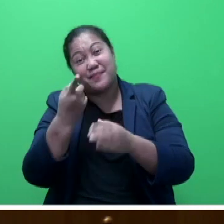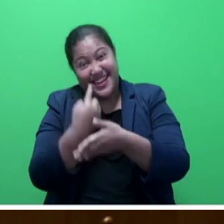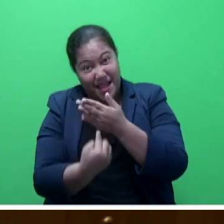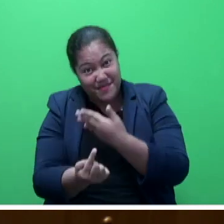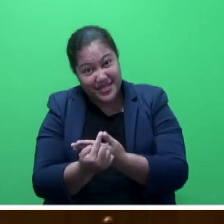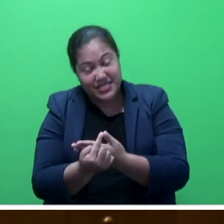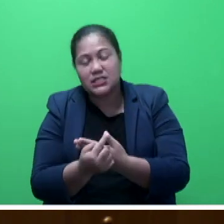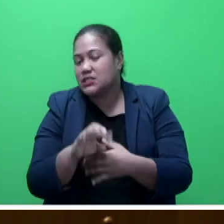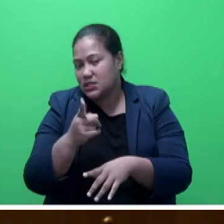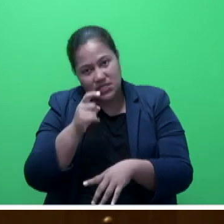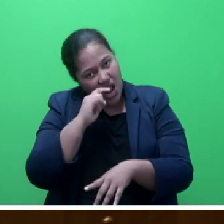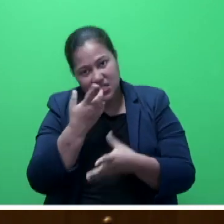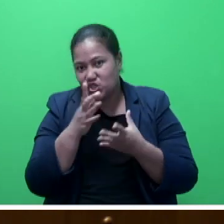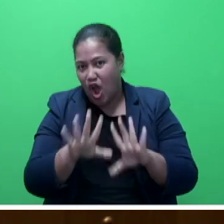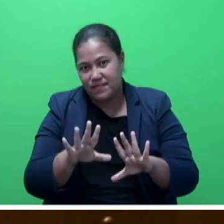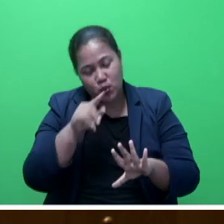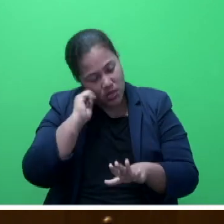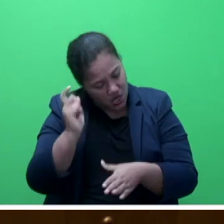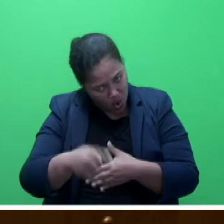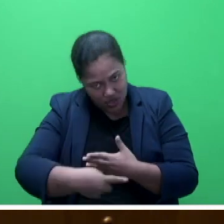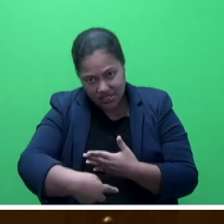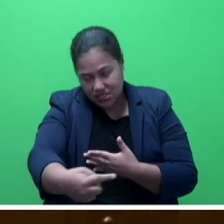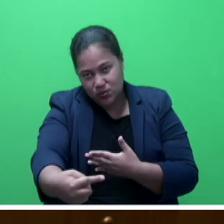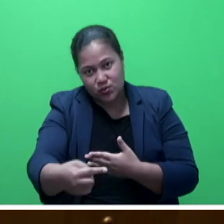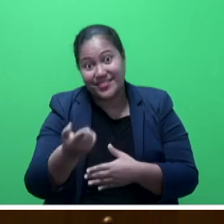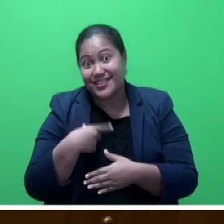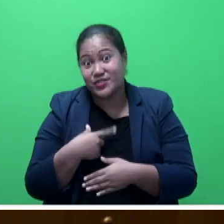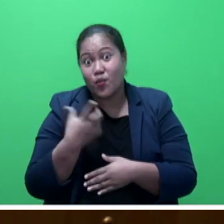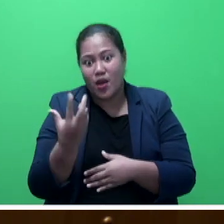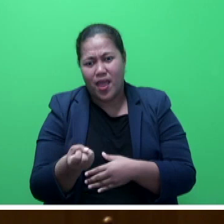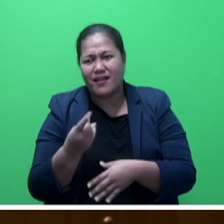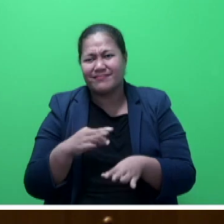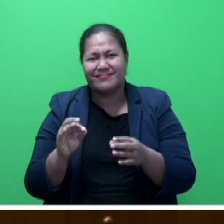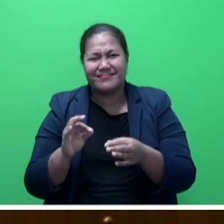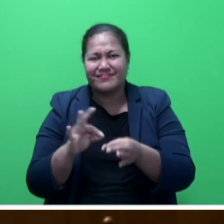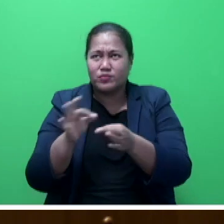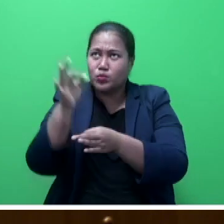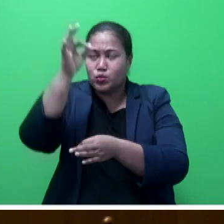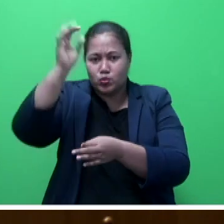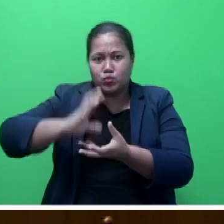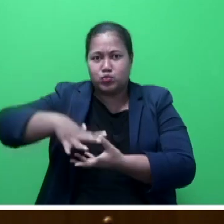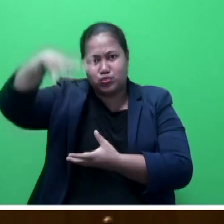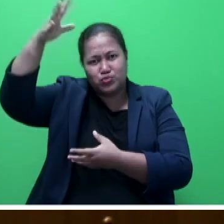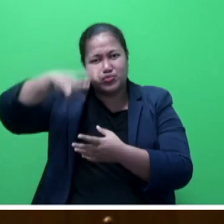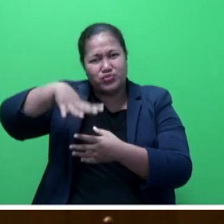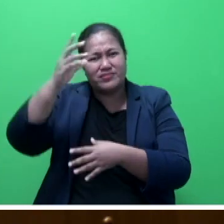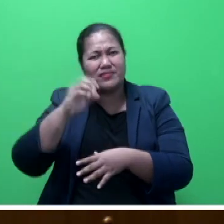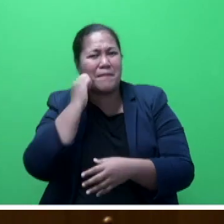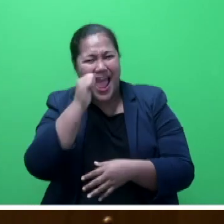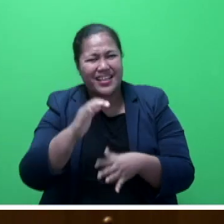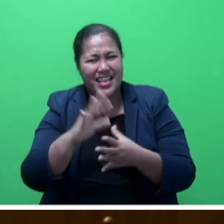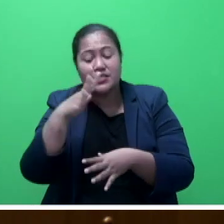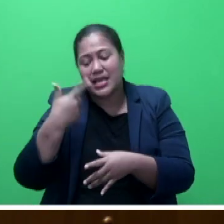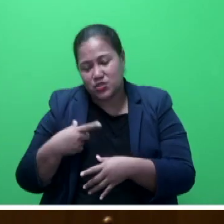emissions and transform our economy into one that is carbon neutral and completely sustainable with energy that